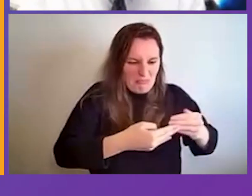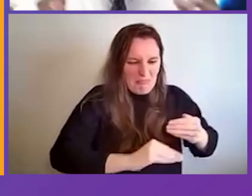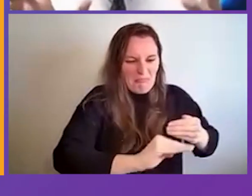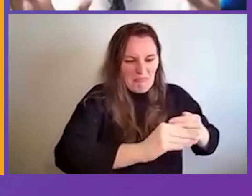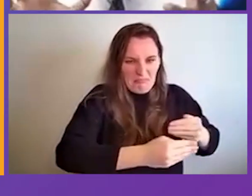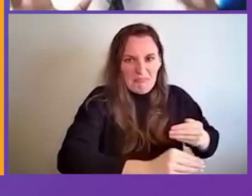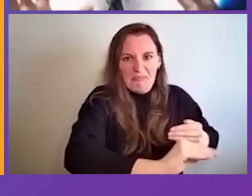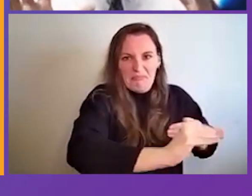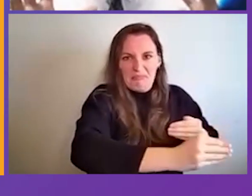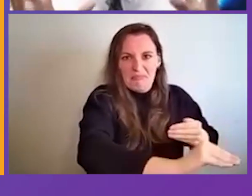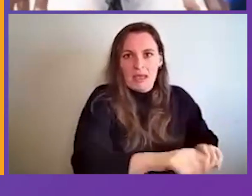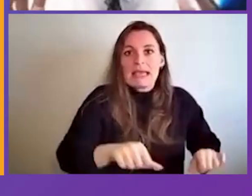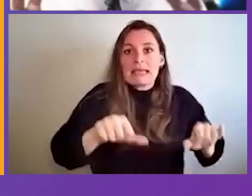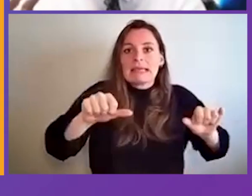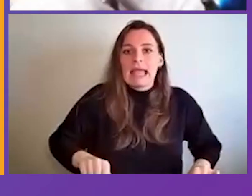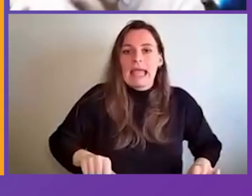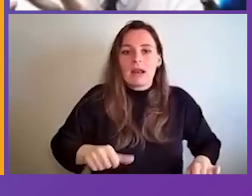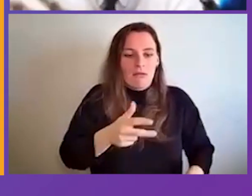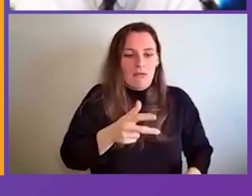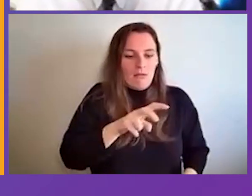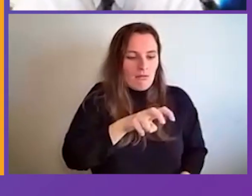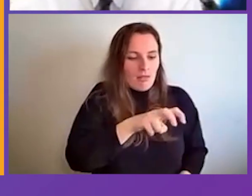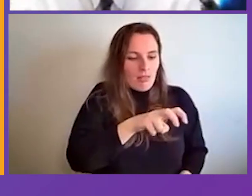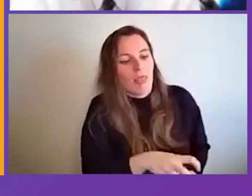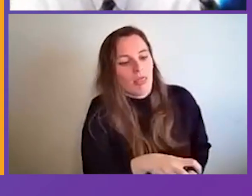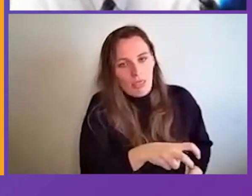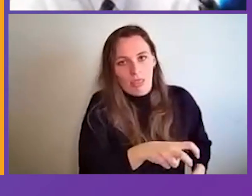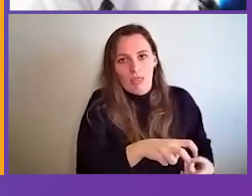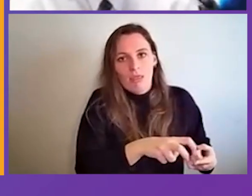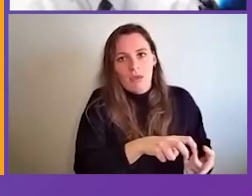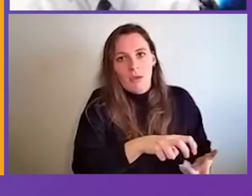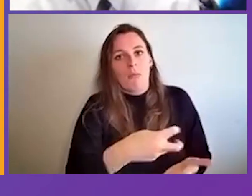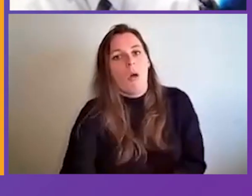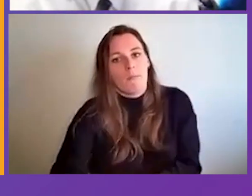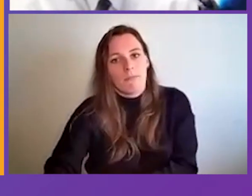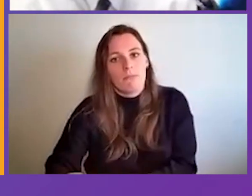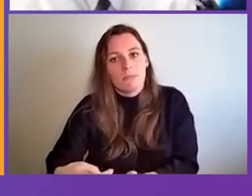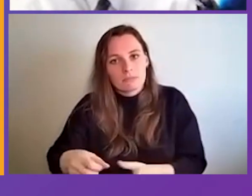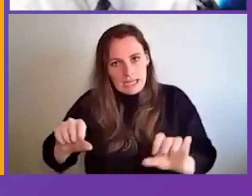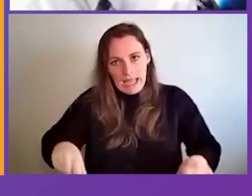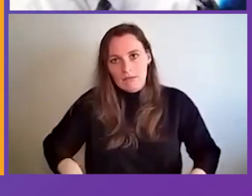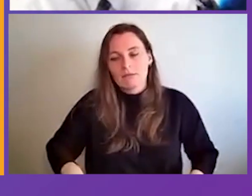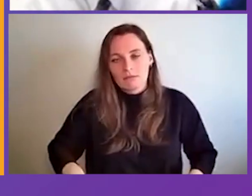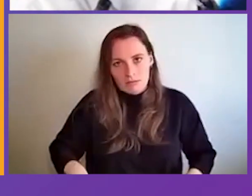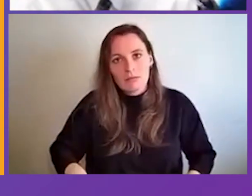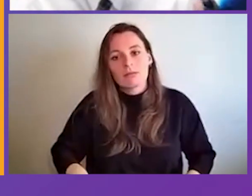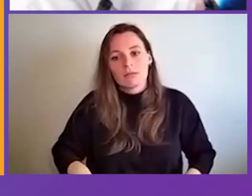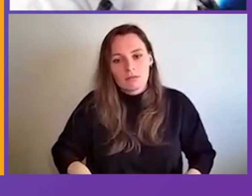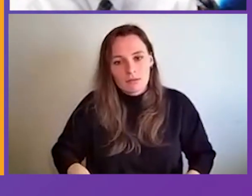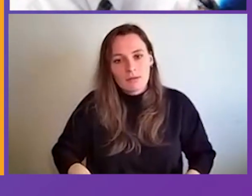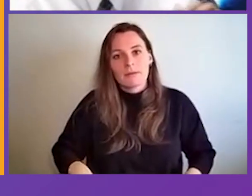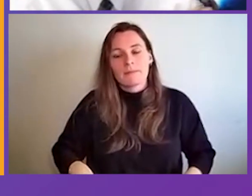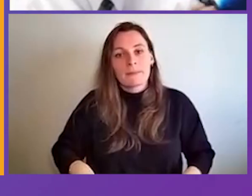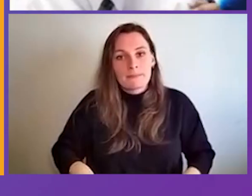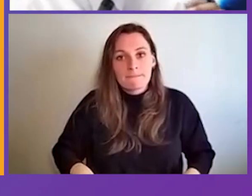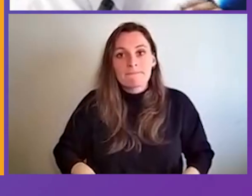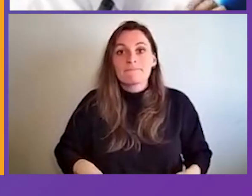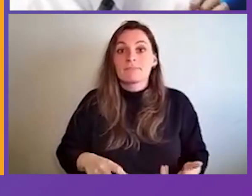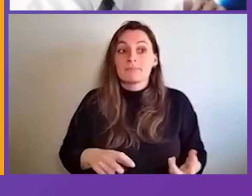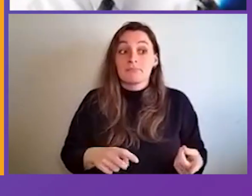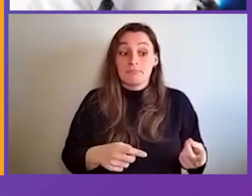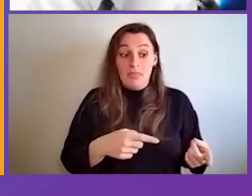of wheelchairs slipping off the side of these belt loaders. And so some airlines have decided that they